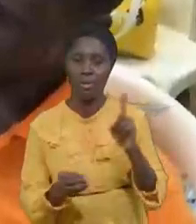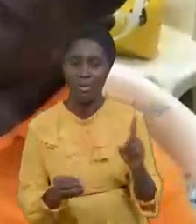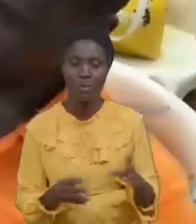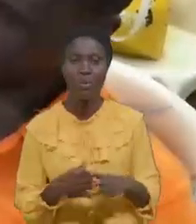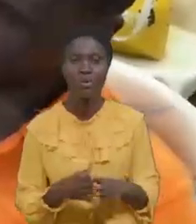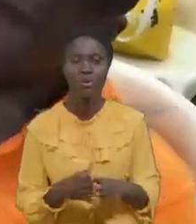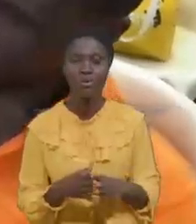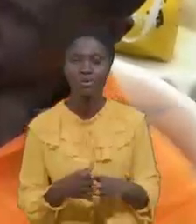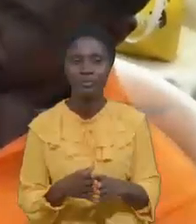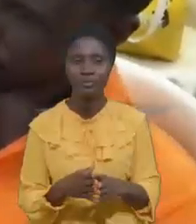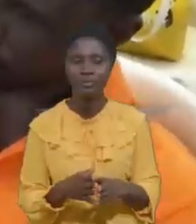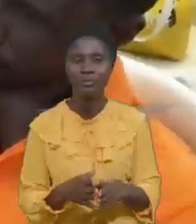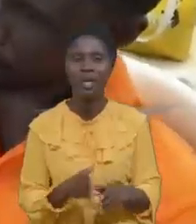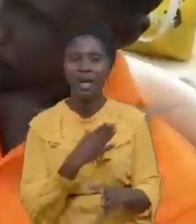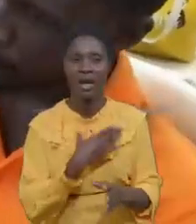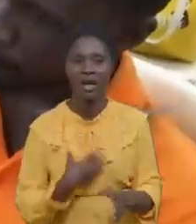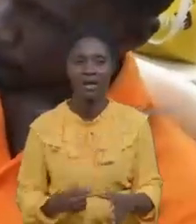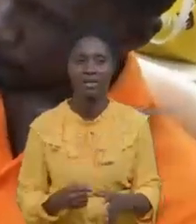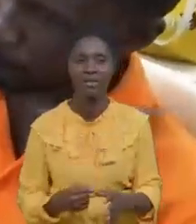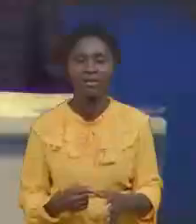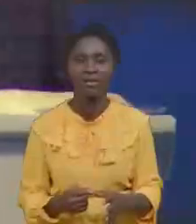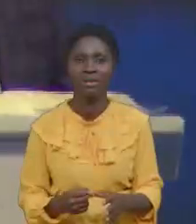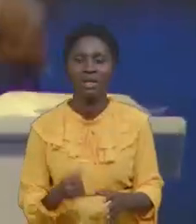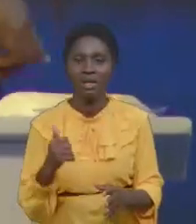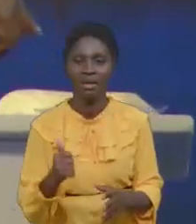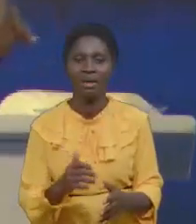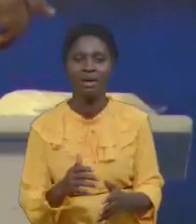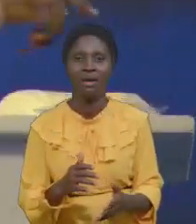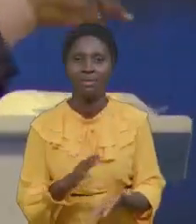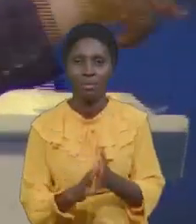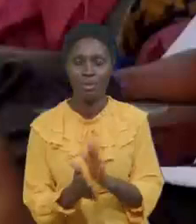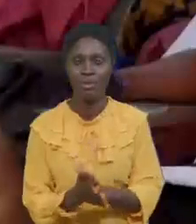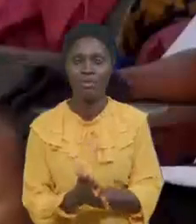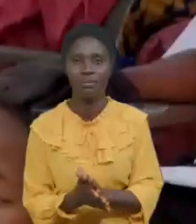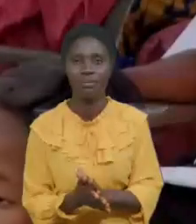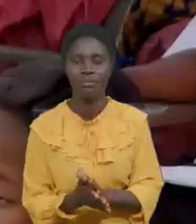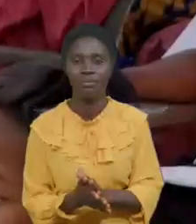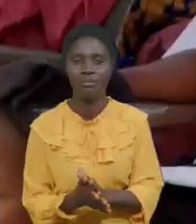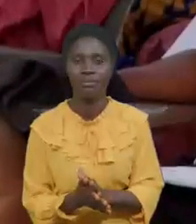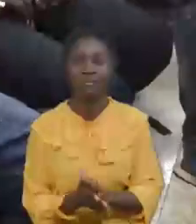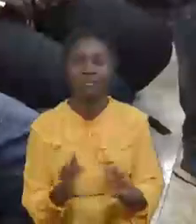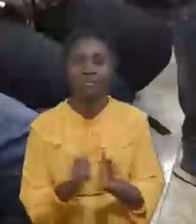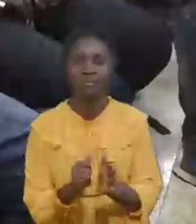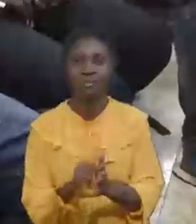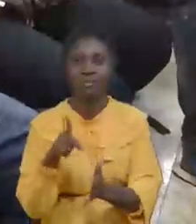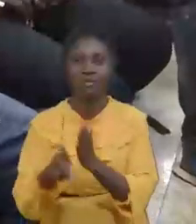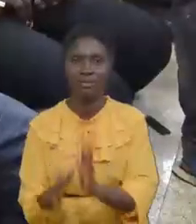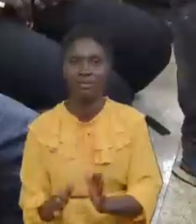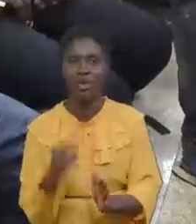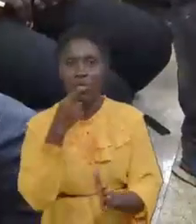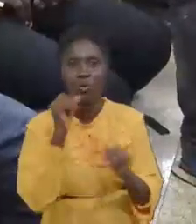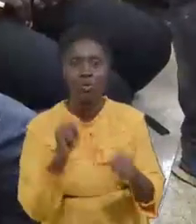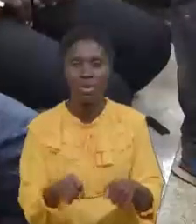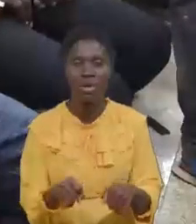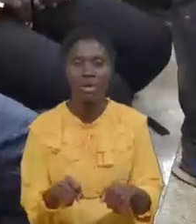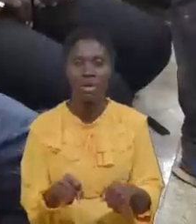And Cain was that murderer. Who can bring a clean thing out of